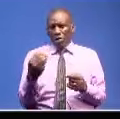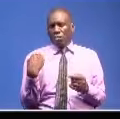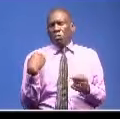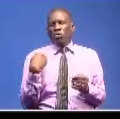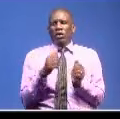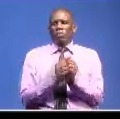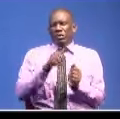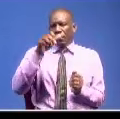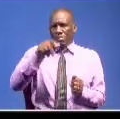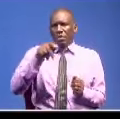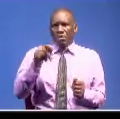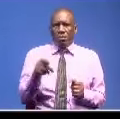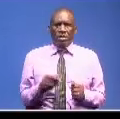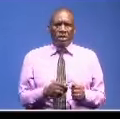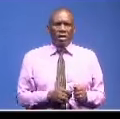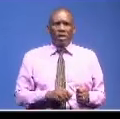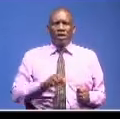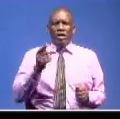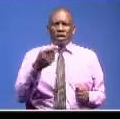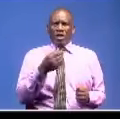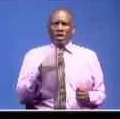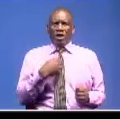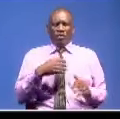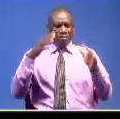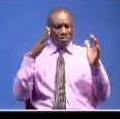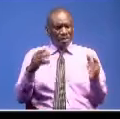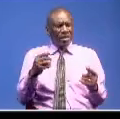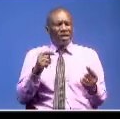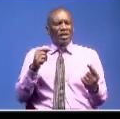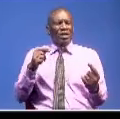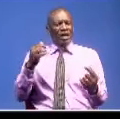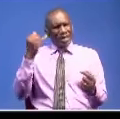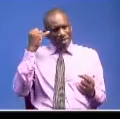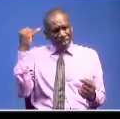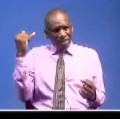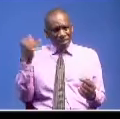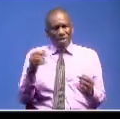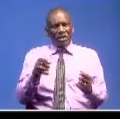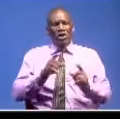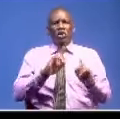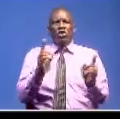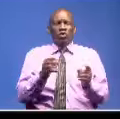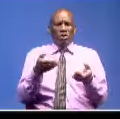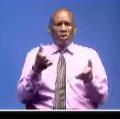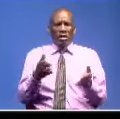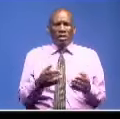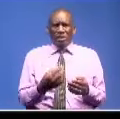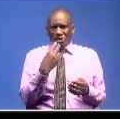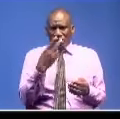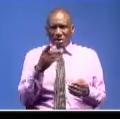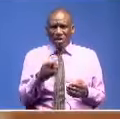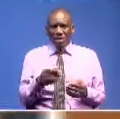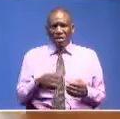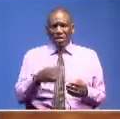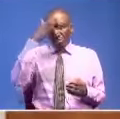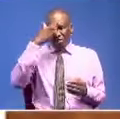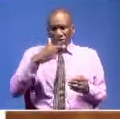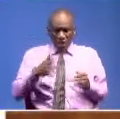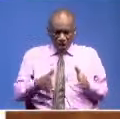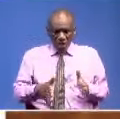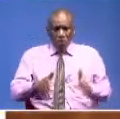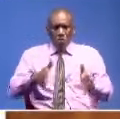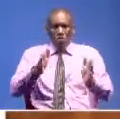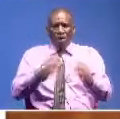with PPPs? Well, Kenya's got big dreams and not enough cash. Just look at the Thika Superhighway,